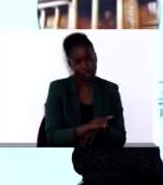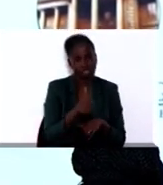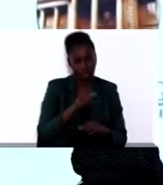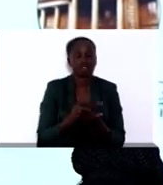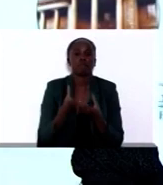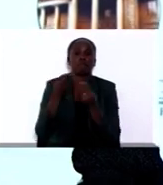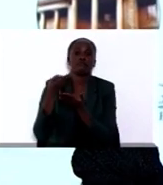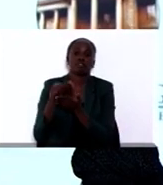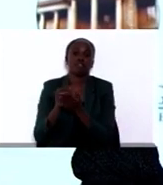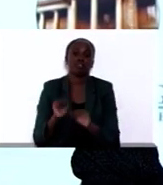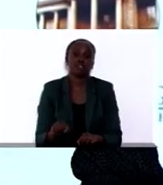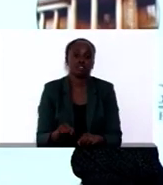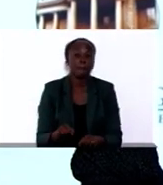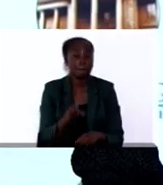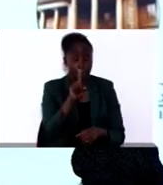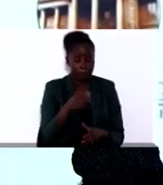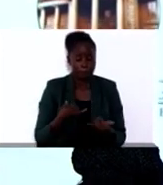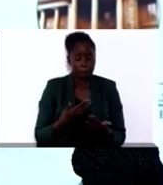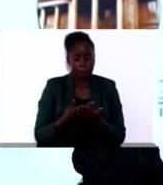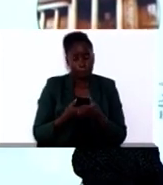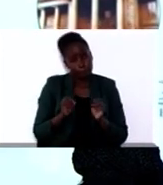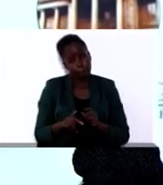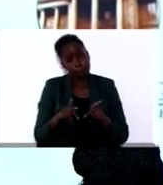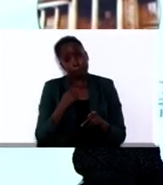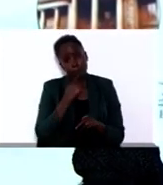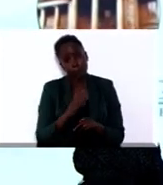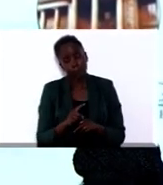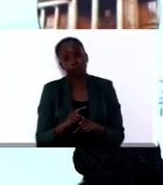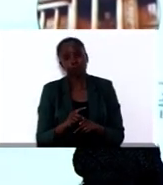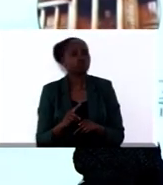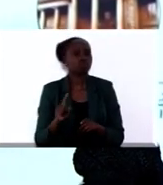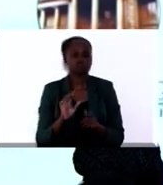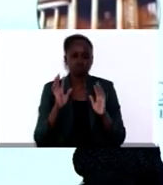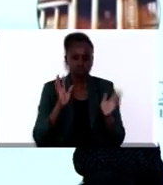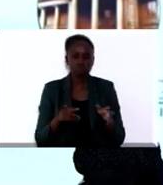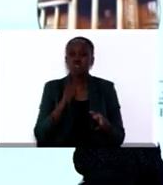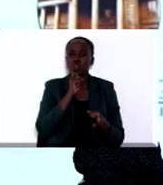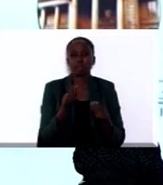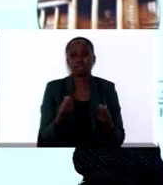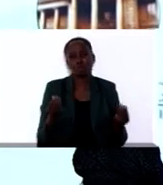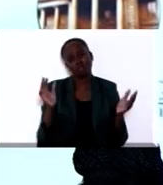So let me take this opportunity to say we must not only deal with the material well-being